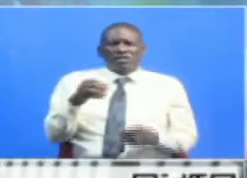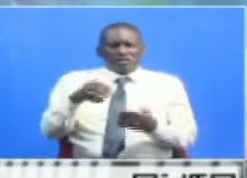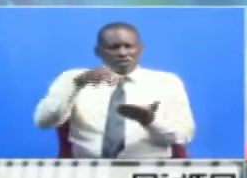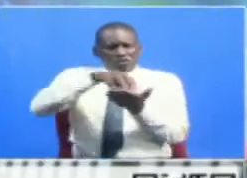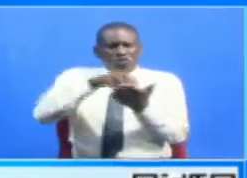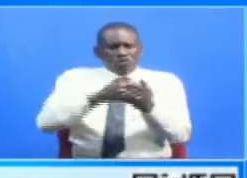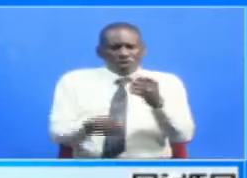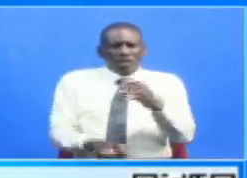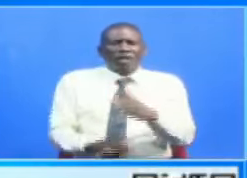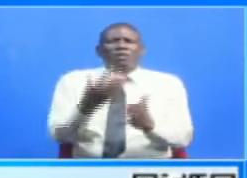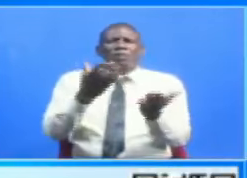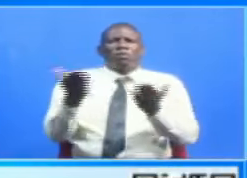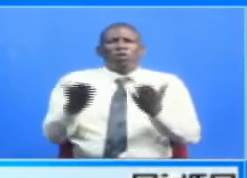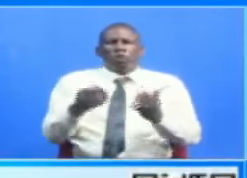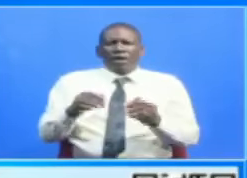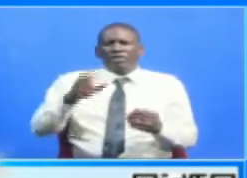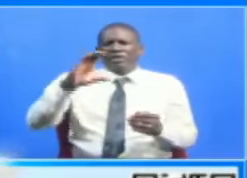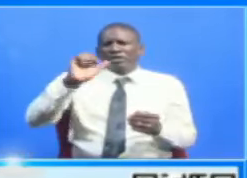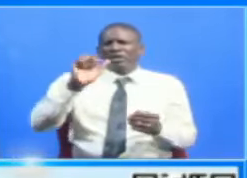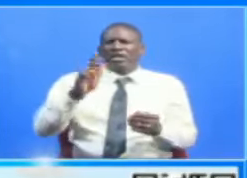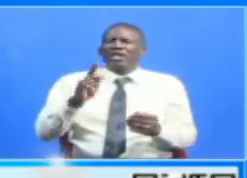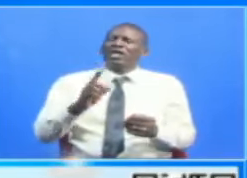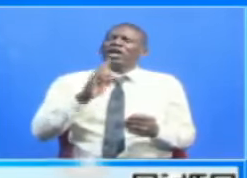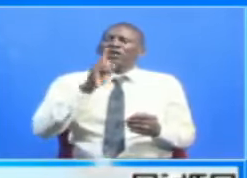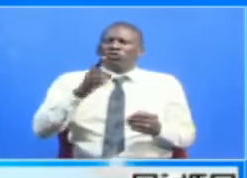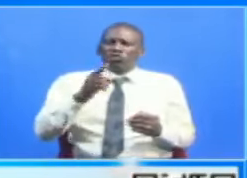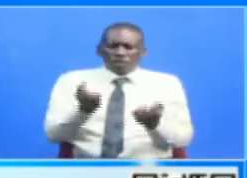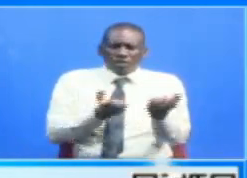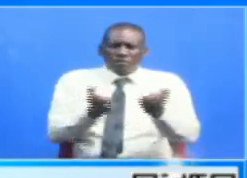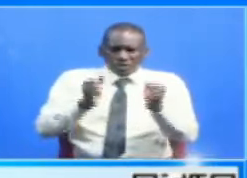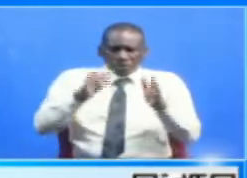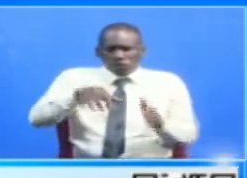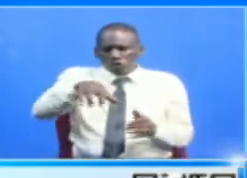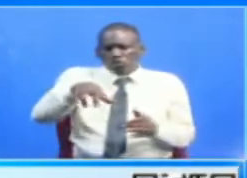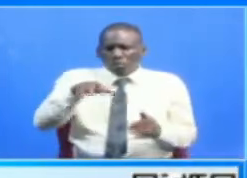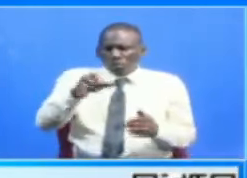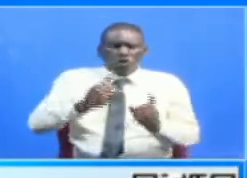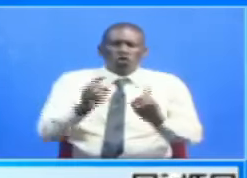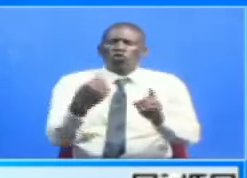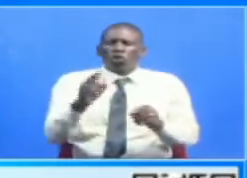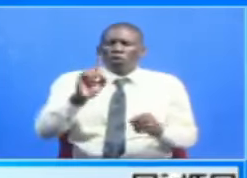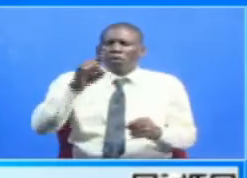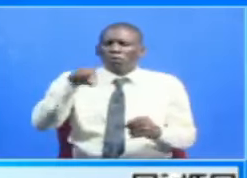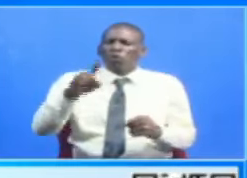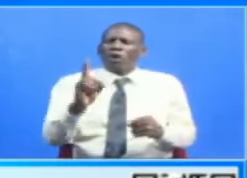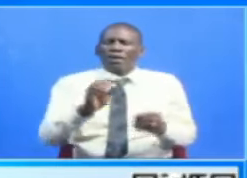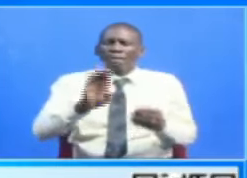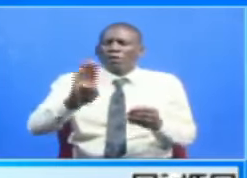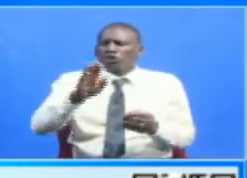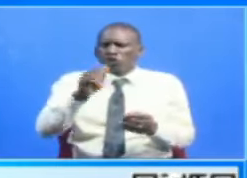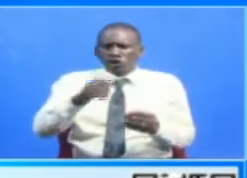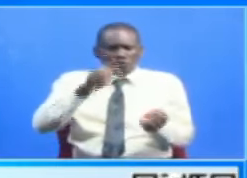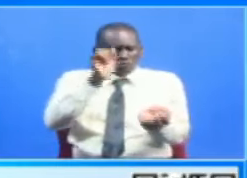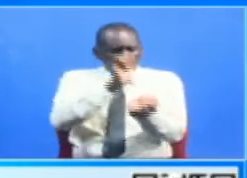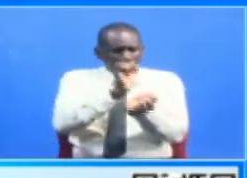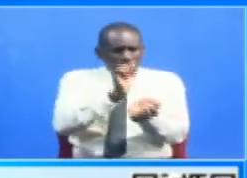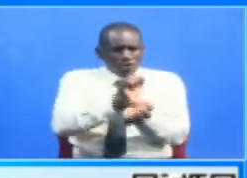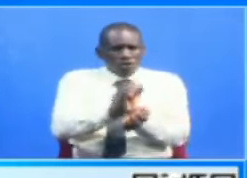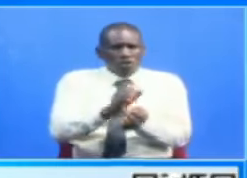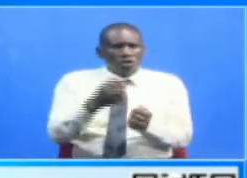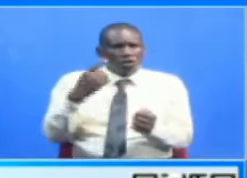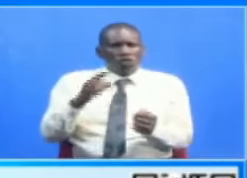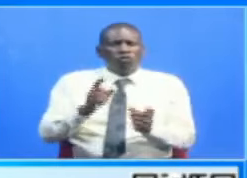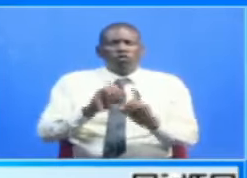situation where the regulator has slapped the retailer with not only the 1.1 billion shilling fine for abusing its superior bargaining